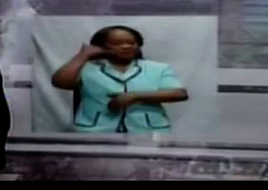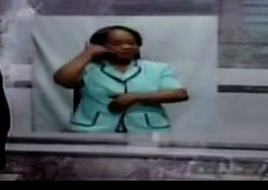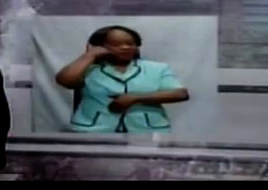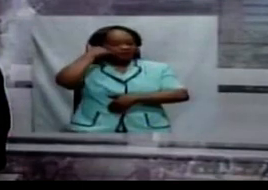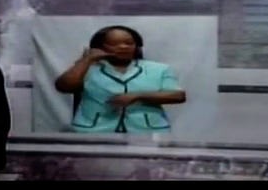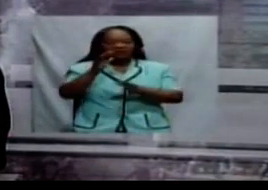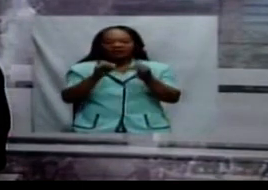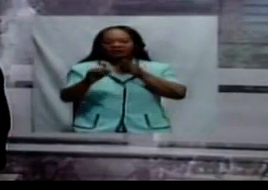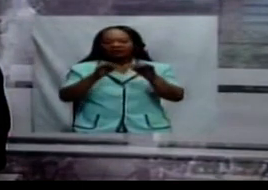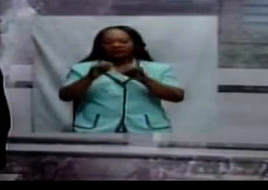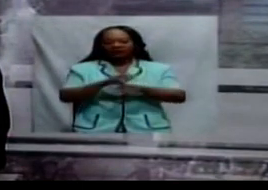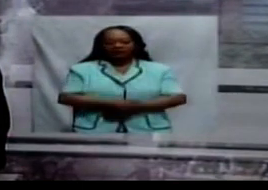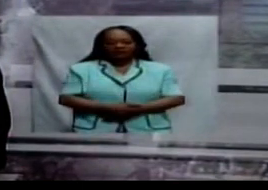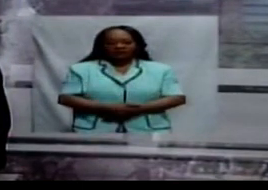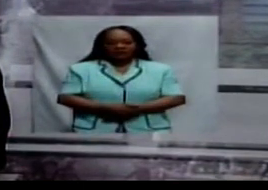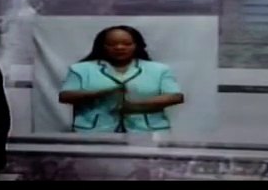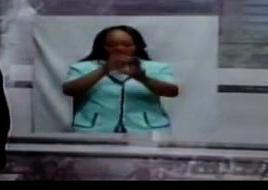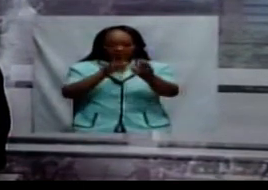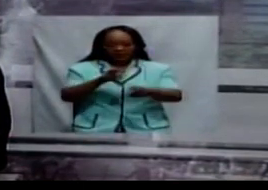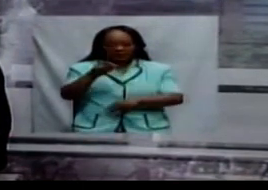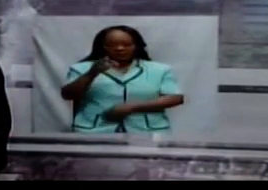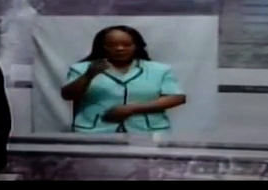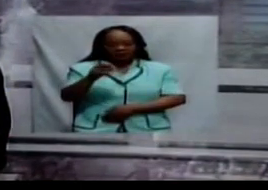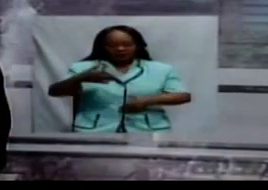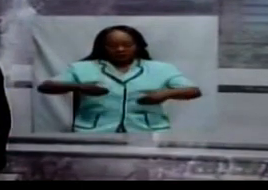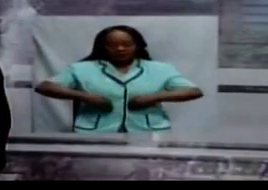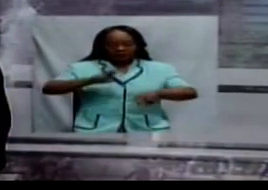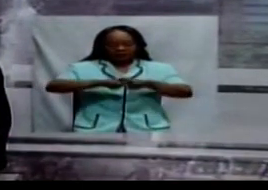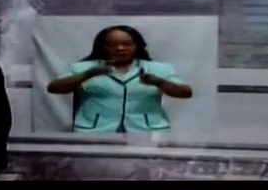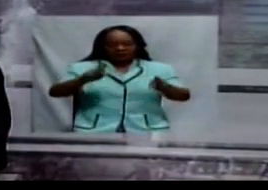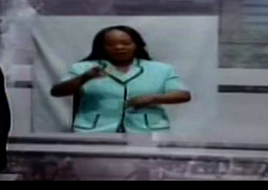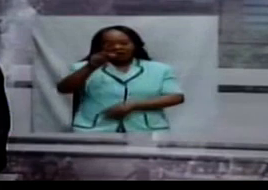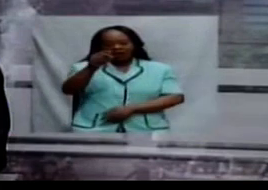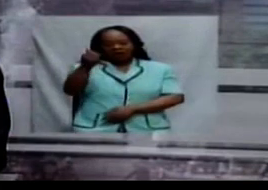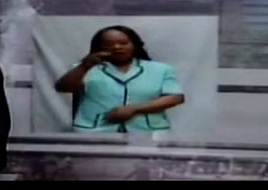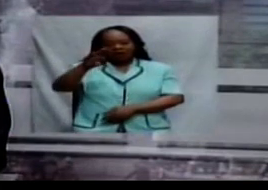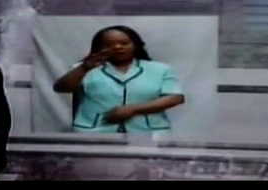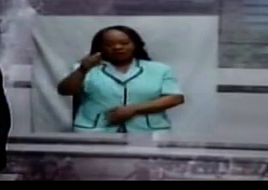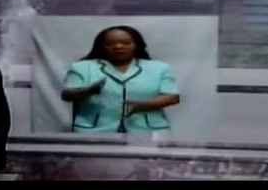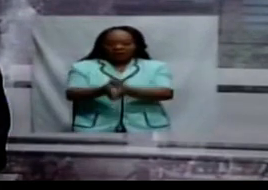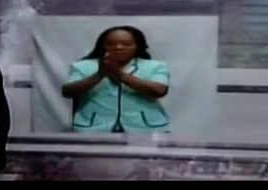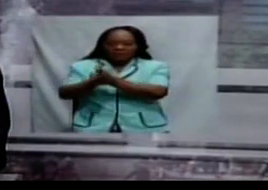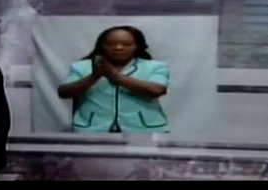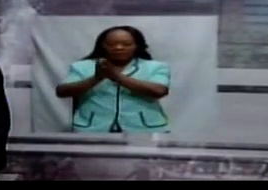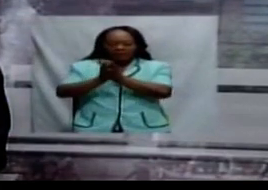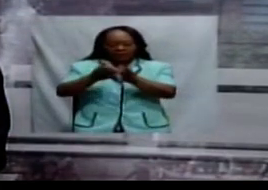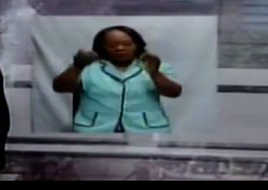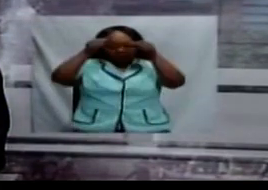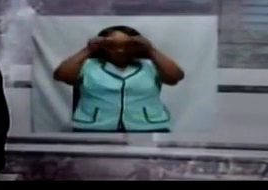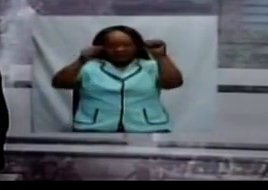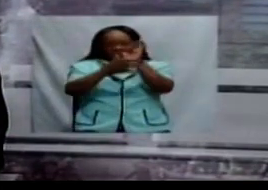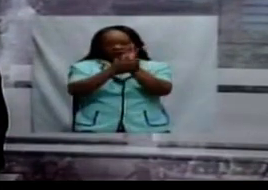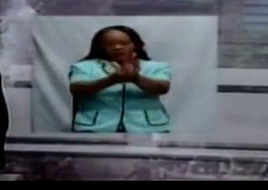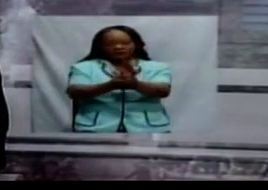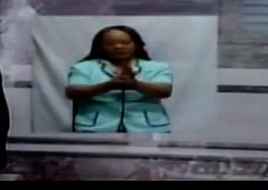interview. This was in response to PF Youth Chairperson Kennedy Kamba, who has appealed to the Office of Presidential Marketeers